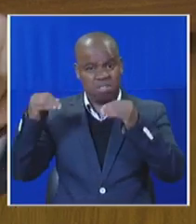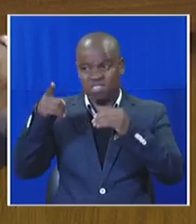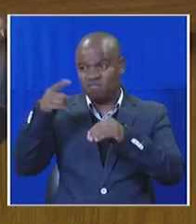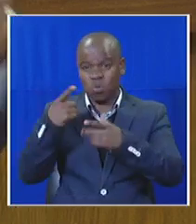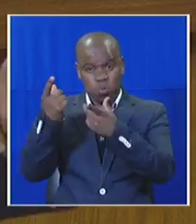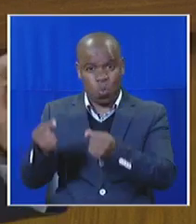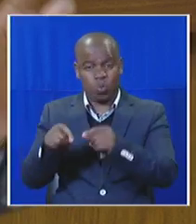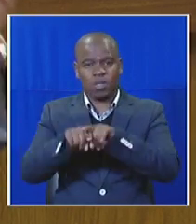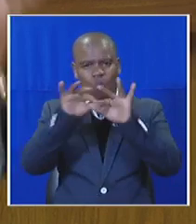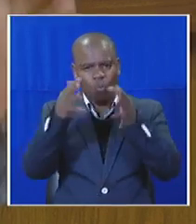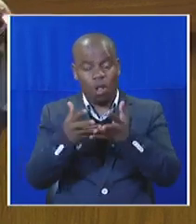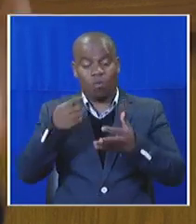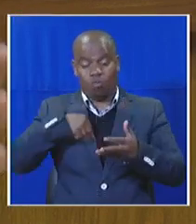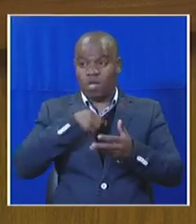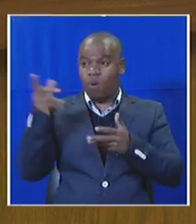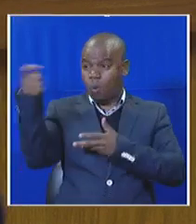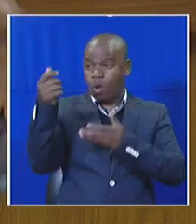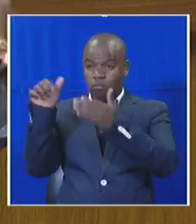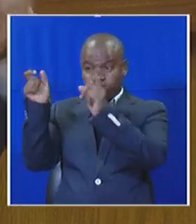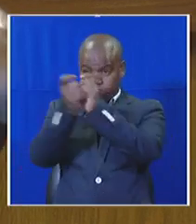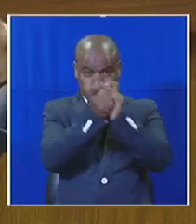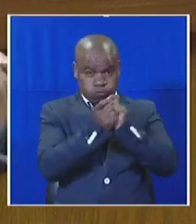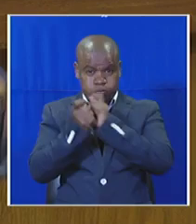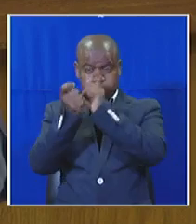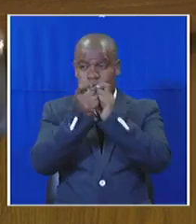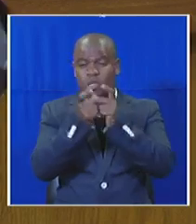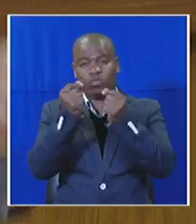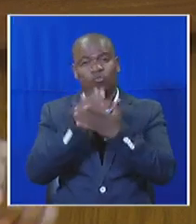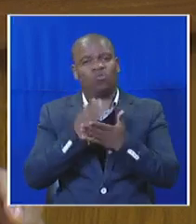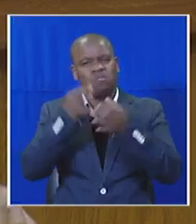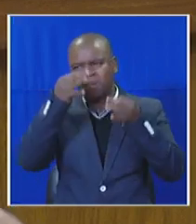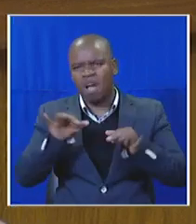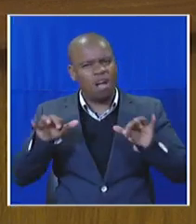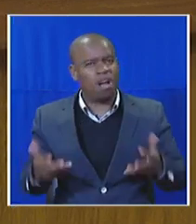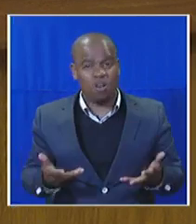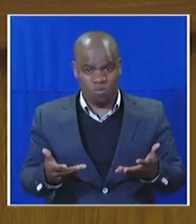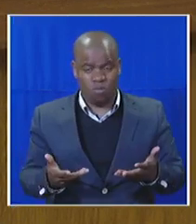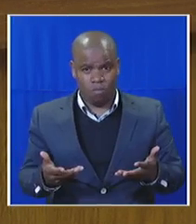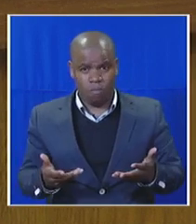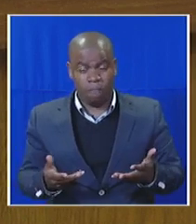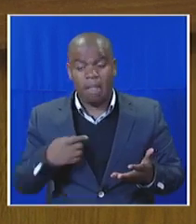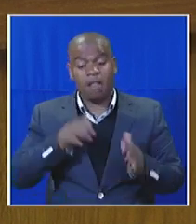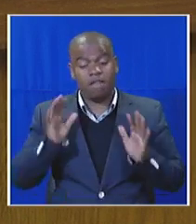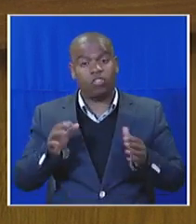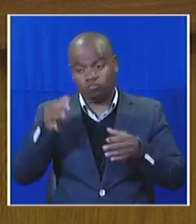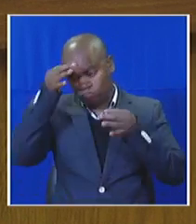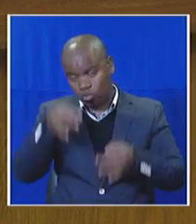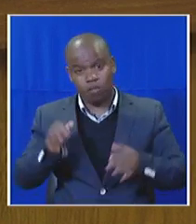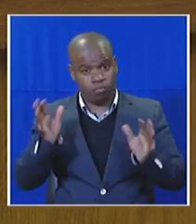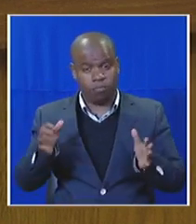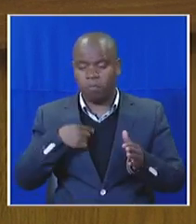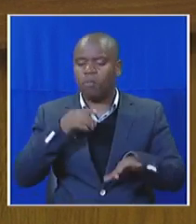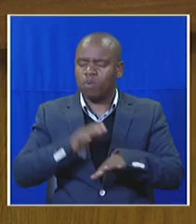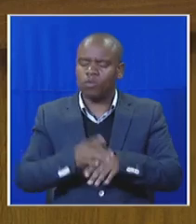now discussing as a globe how to cap that. The matter was discussed and a decision has been taken that we need